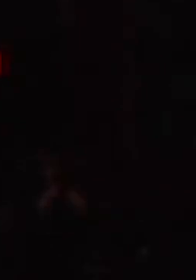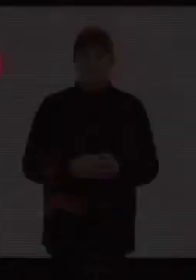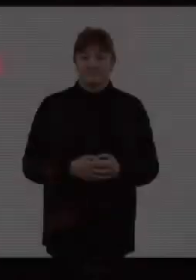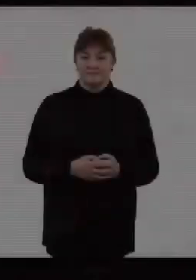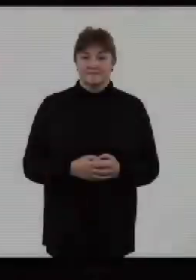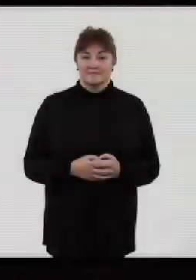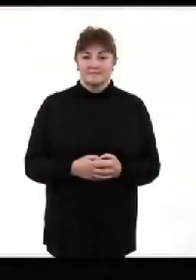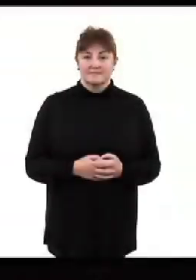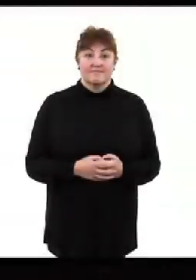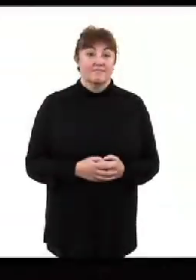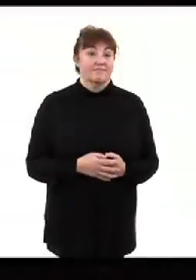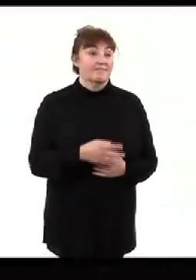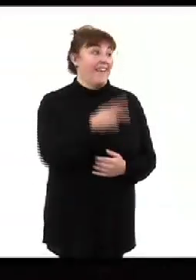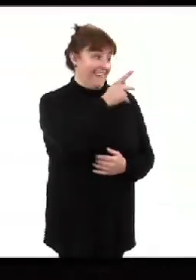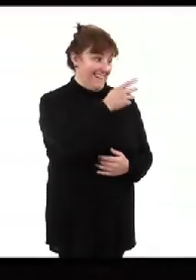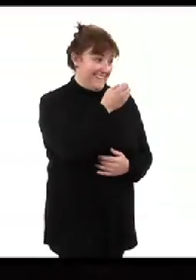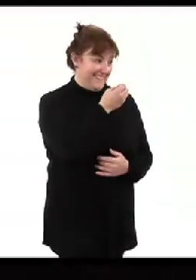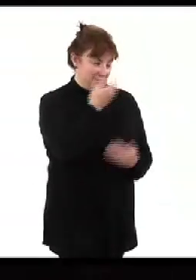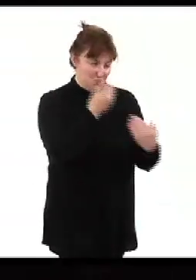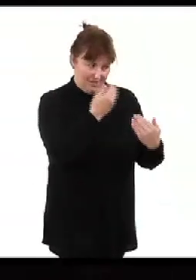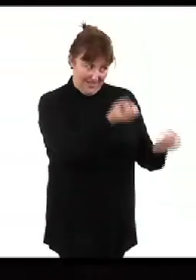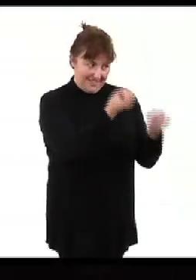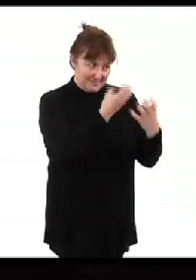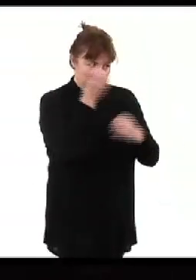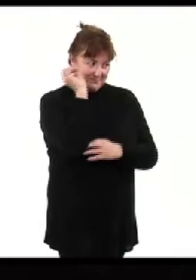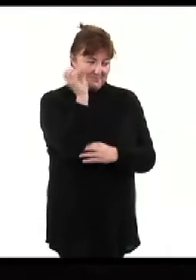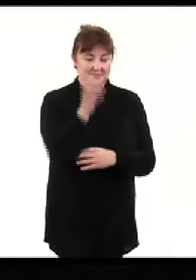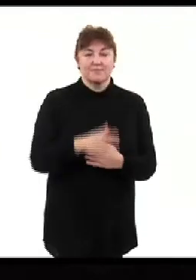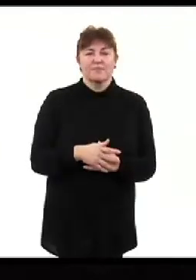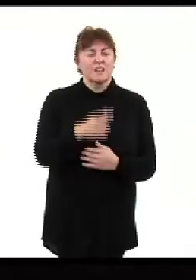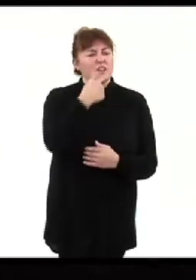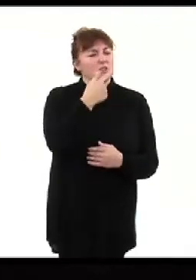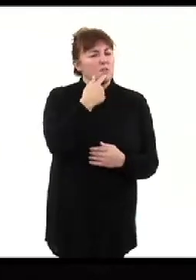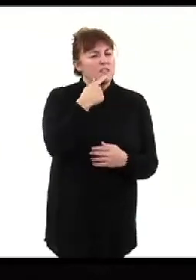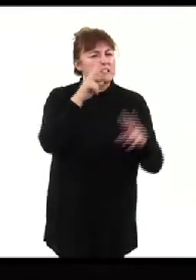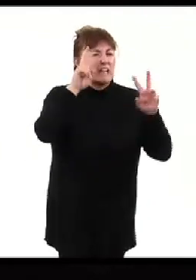So thanks for the talk, Karen. You mentioned that beyond the simple